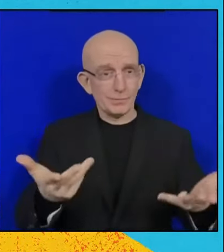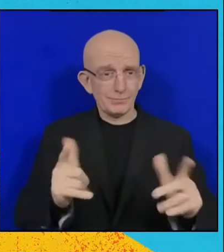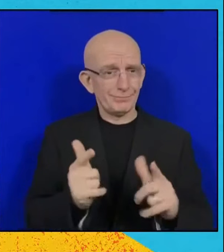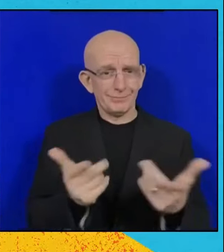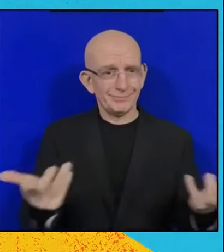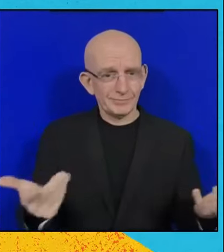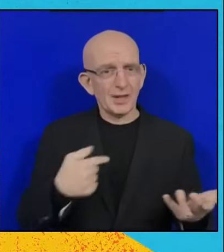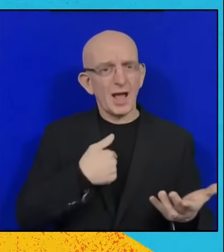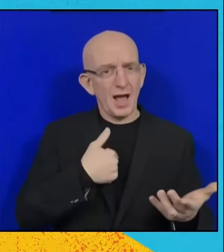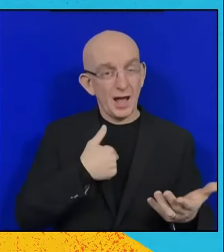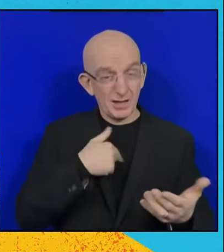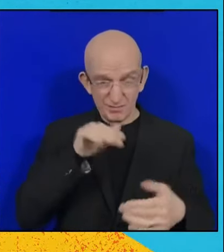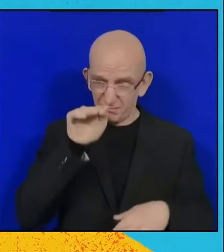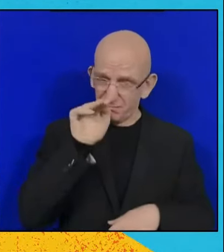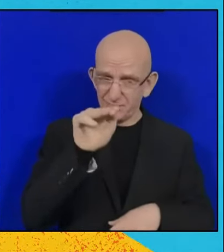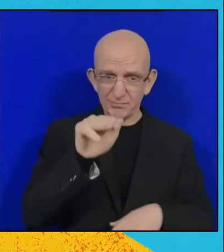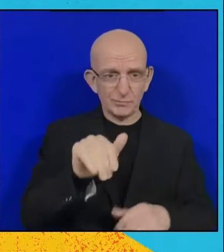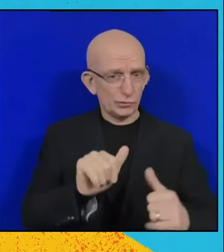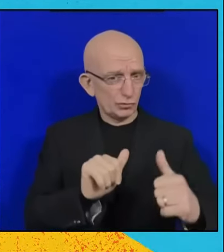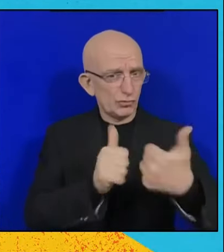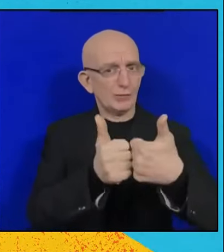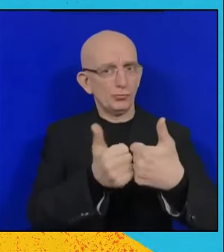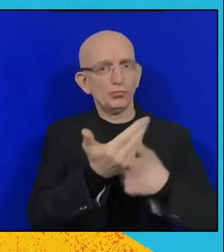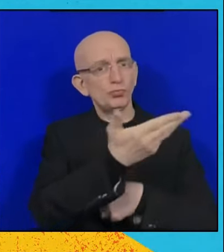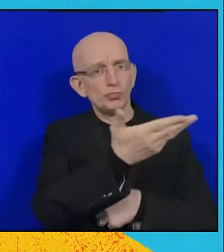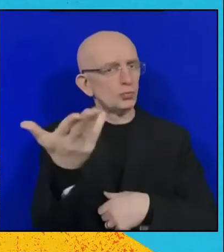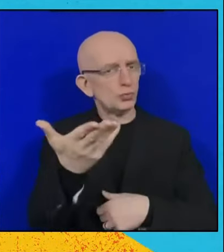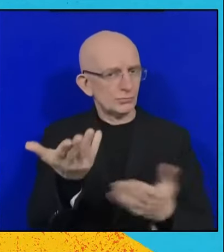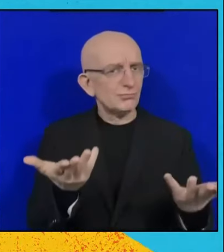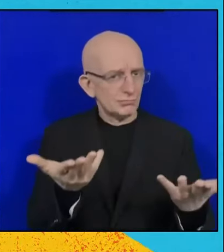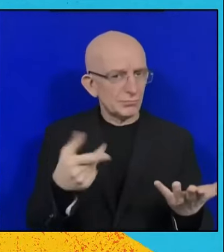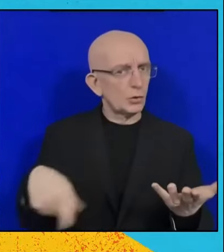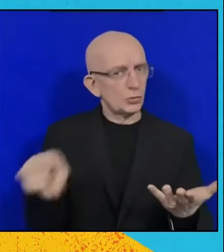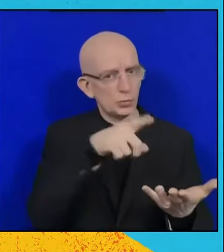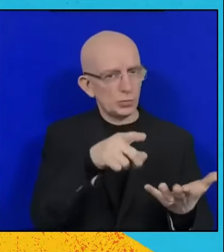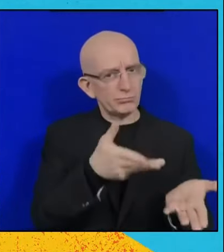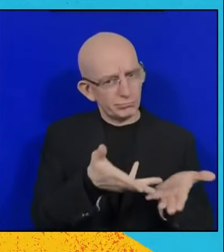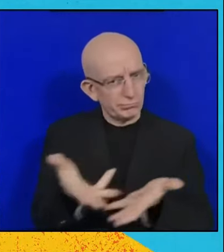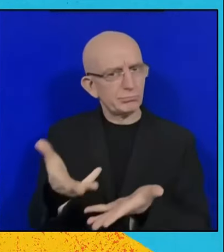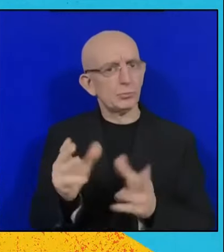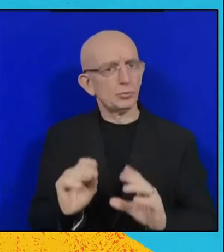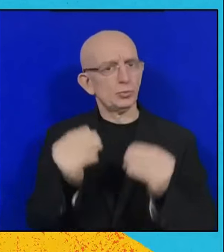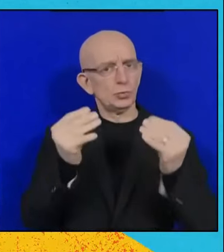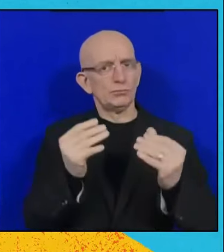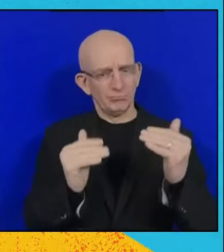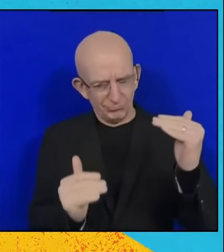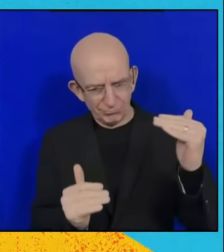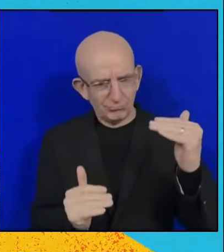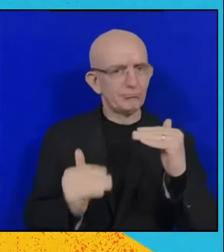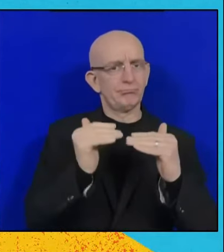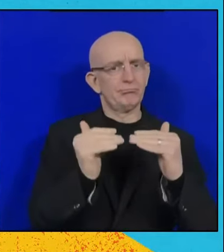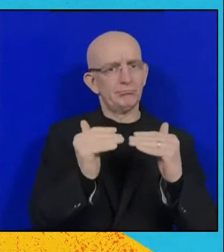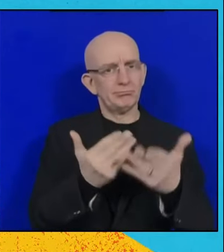and stimulate equitable and inclusive growth. Thank you, Chantel. One last thing. Go. Yes.